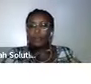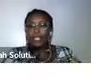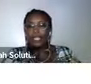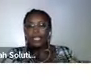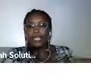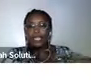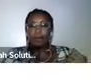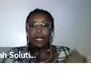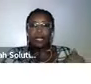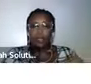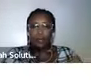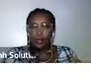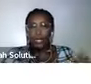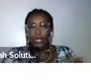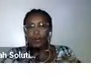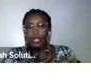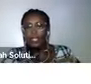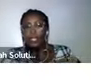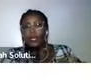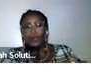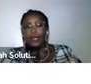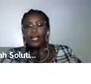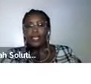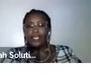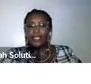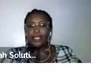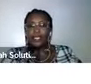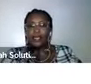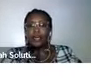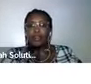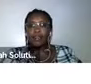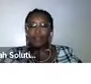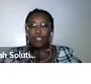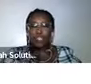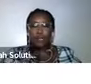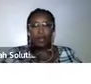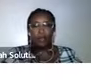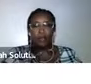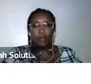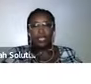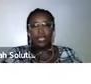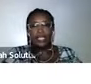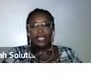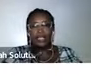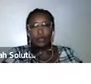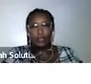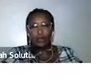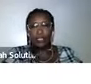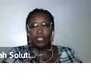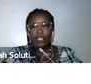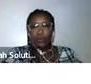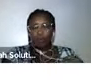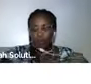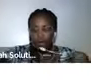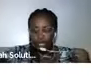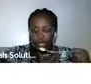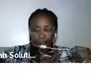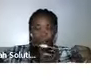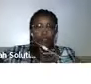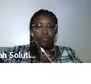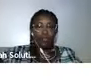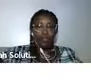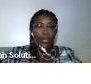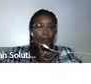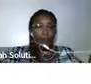what's happening in the labor law areas. We are discussing a refresher on labor laws and recent court rulings on